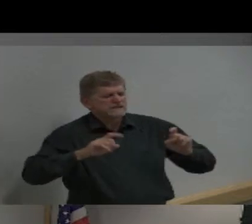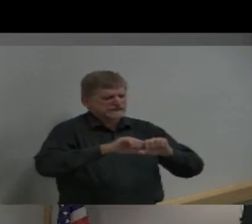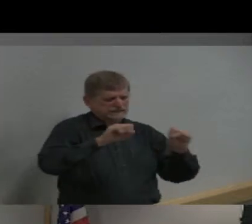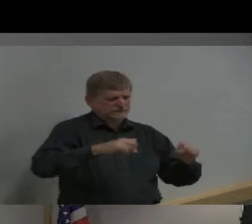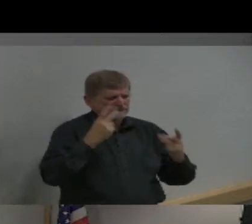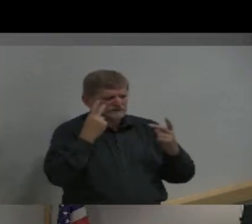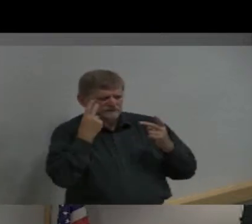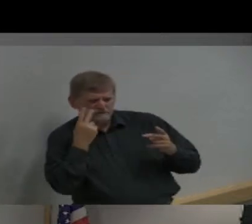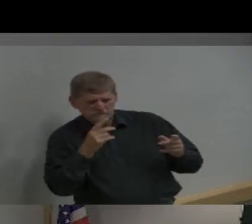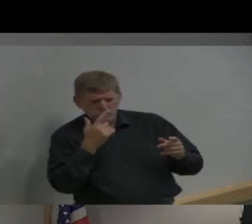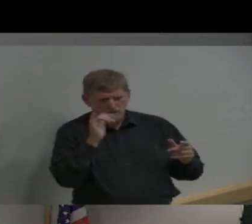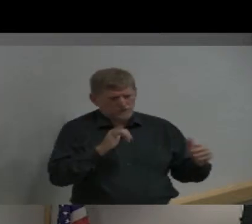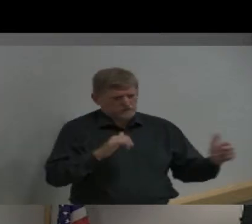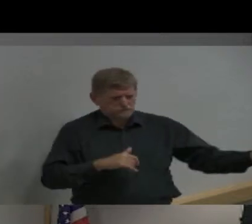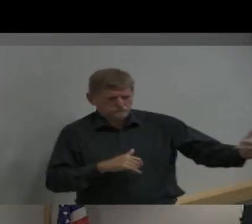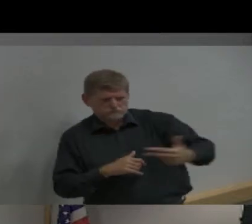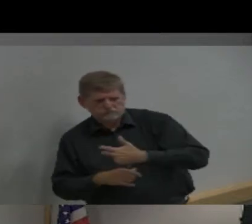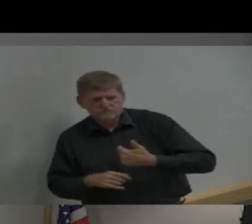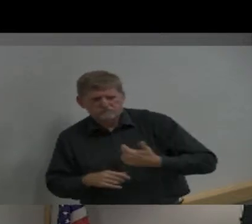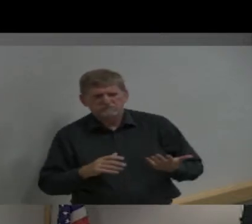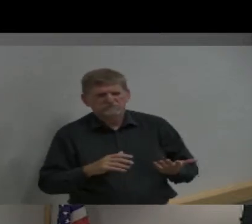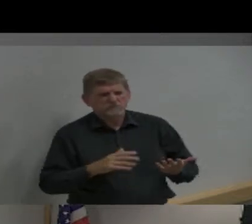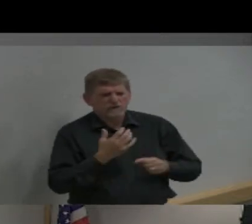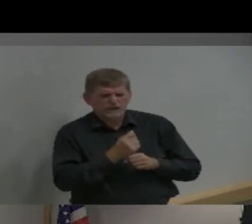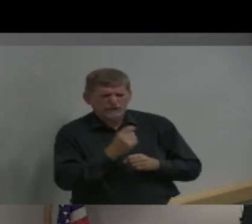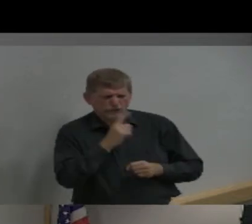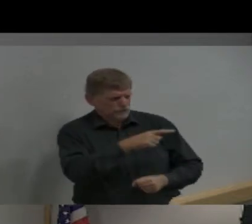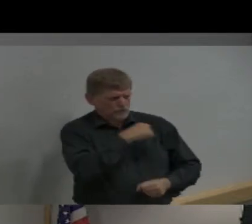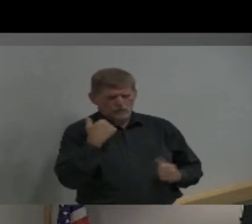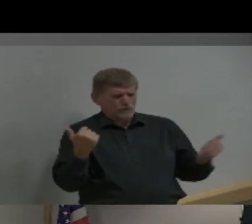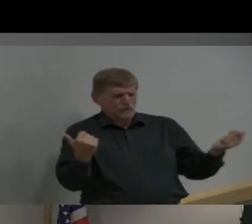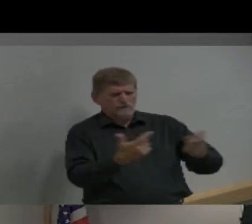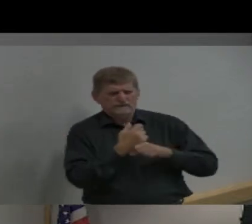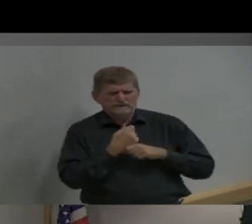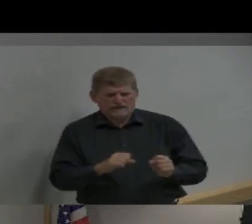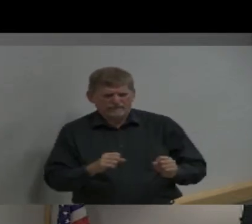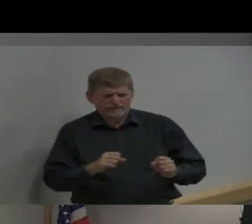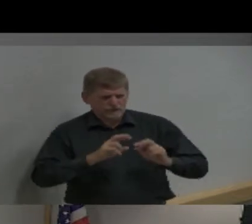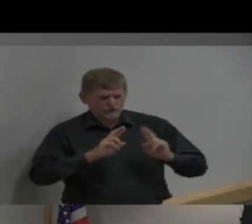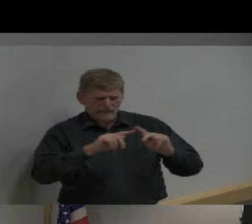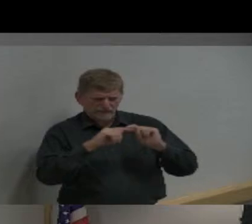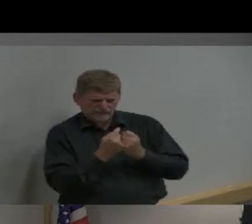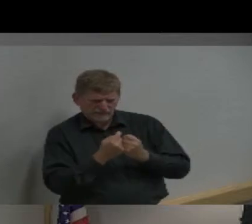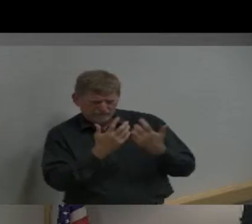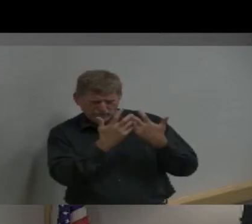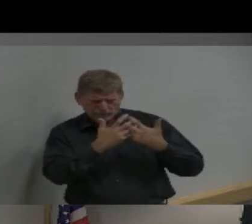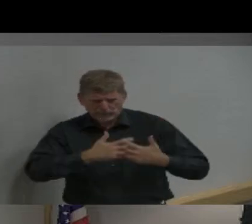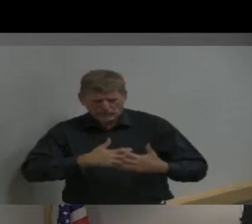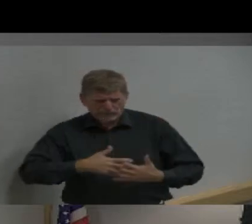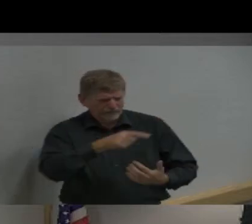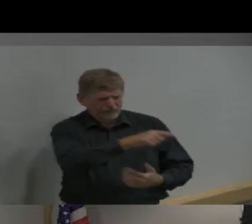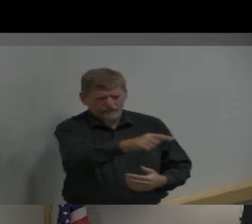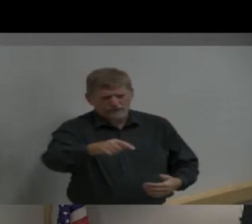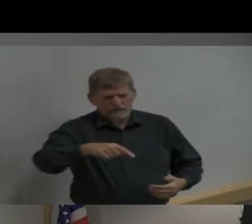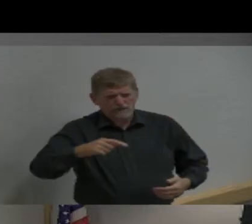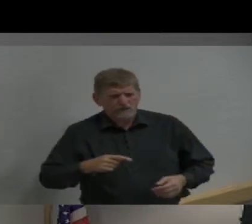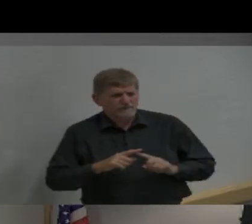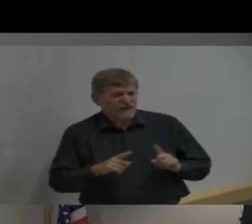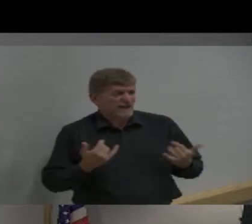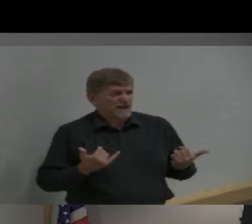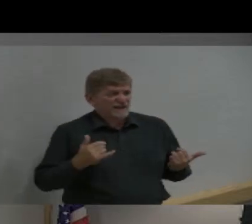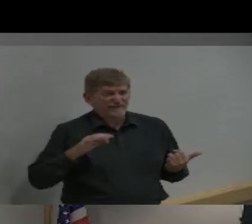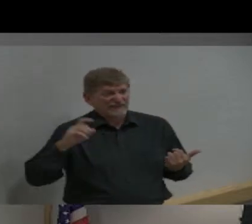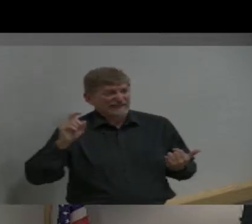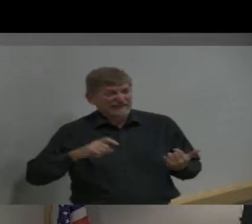the practices and the teamwork that we need, but it stands ready, and we anticipate that